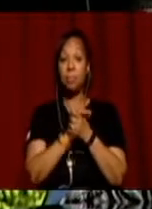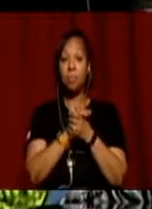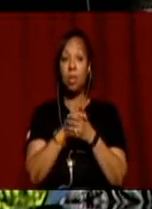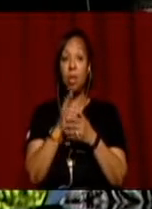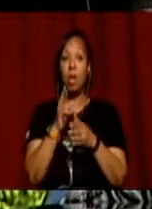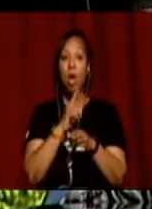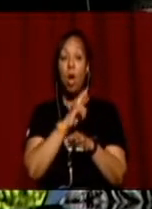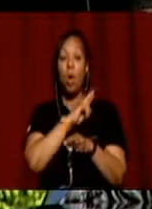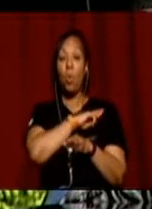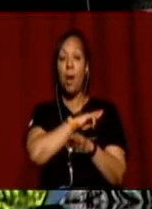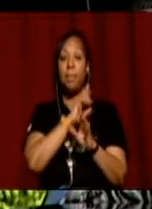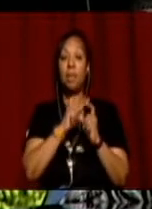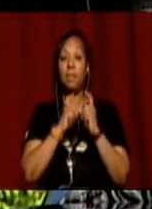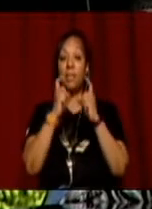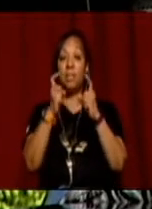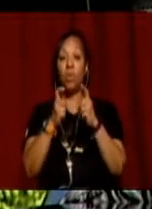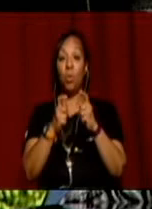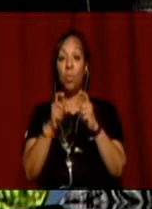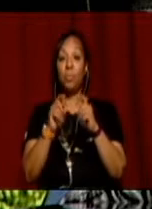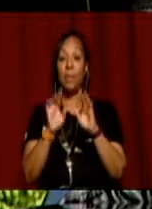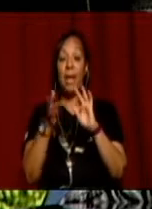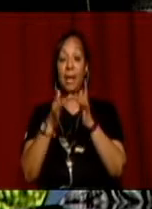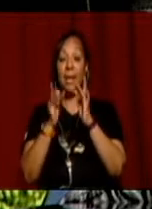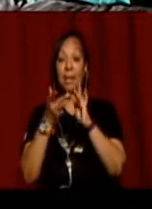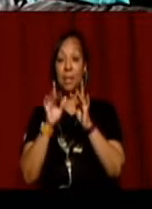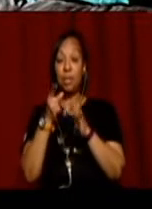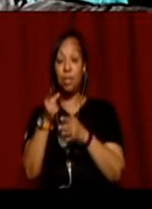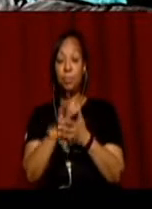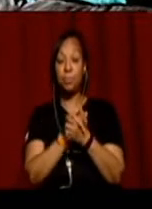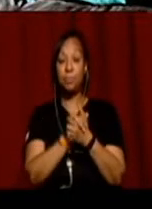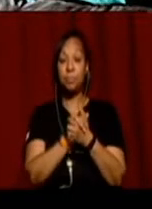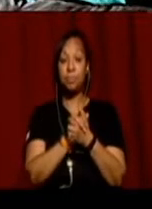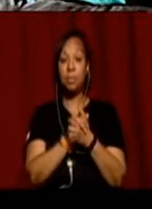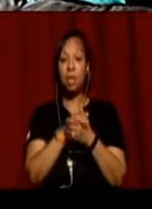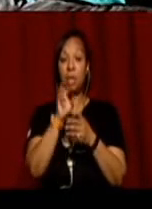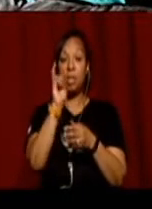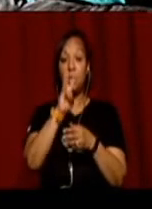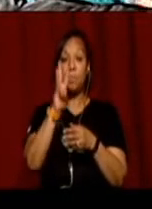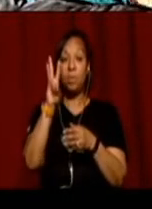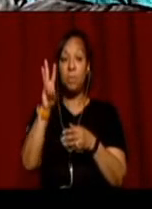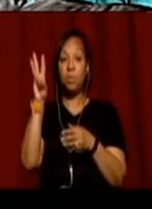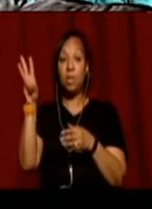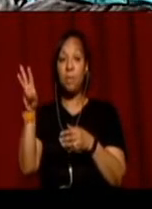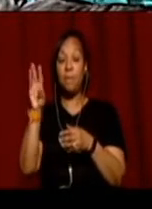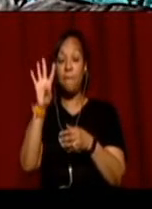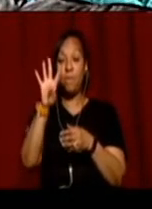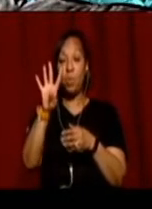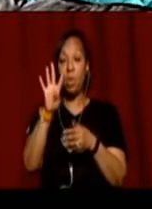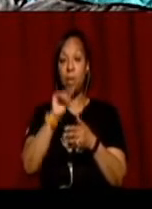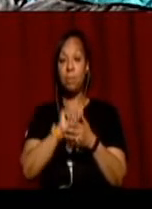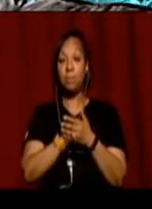your website. How can people reach you? How can people contact you? It's